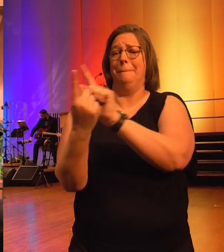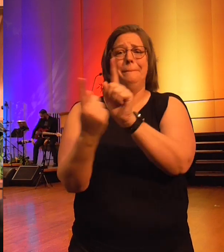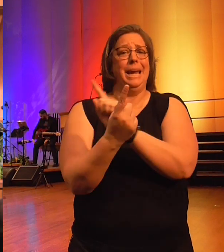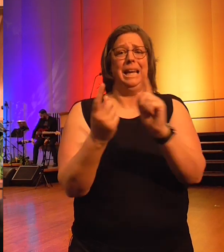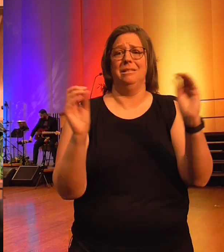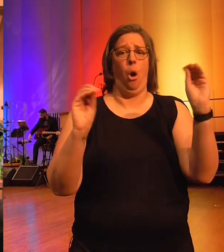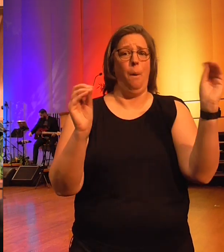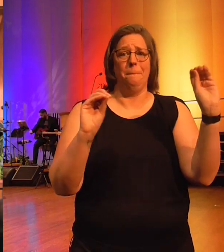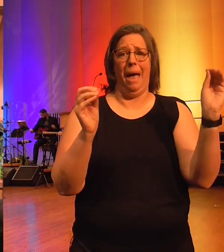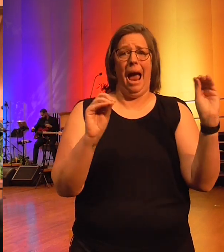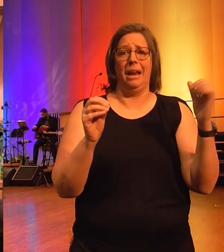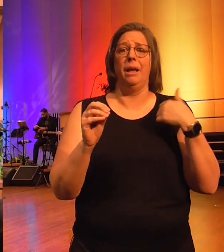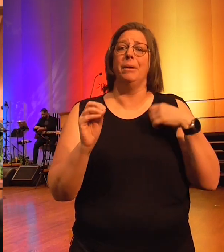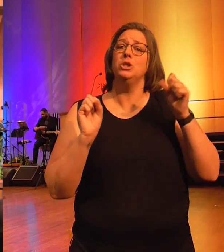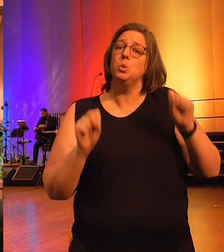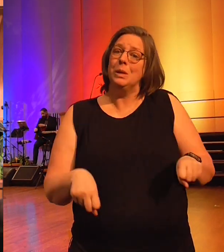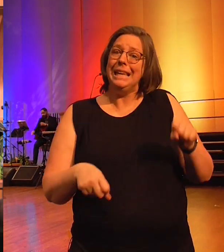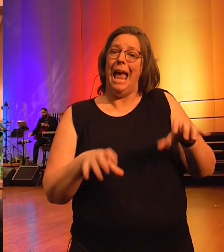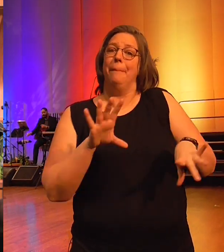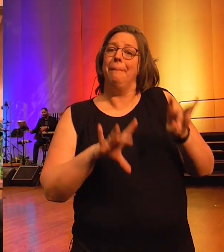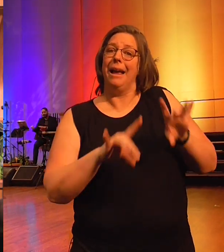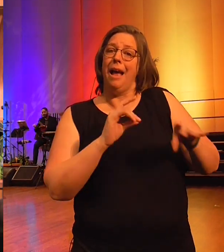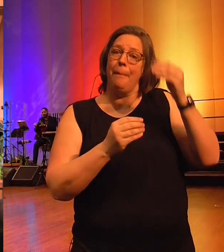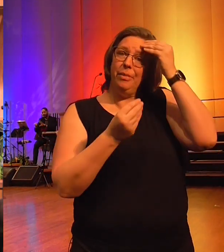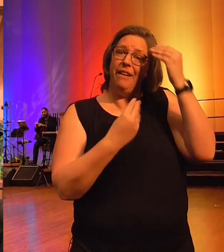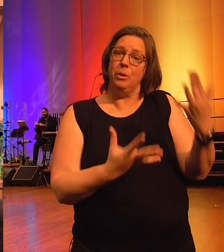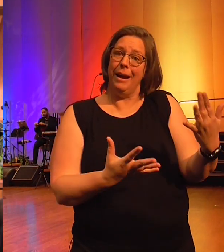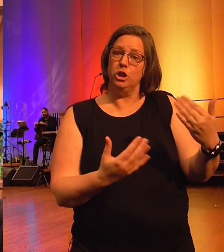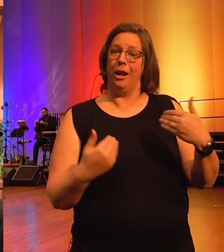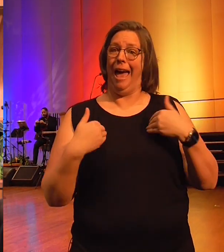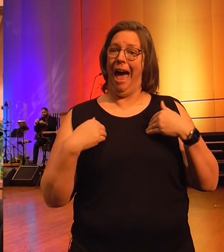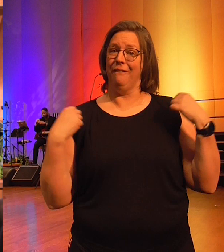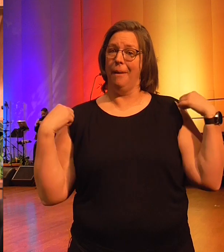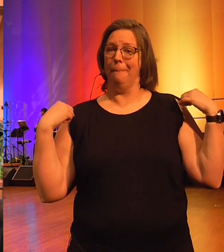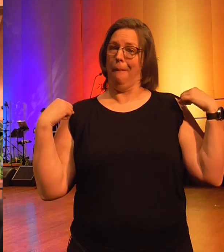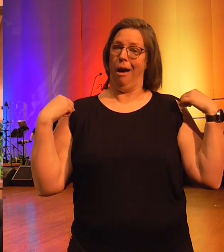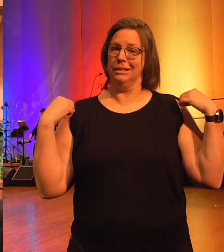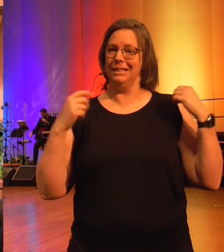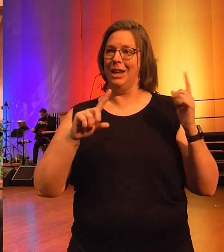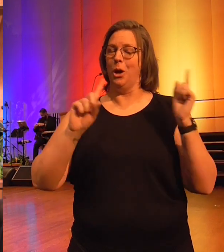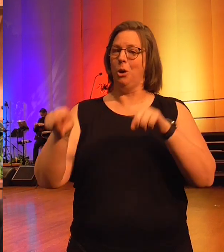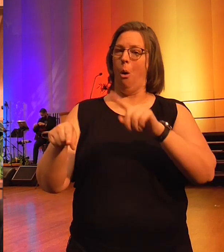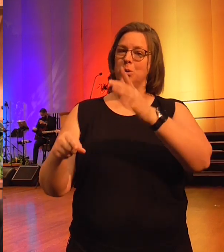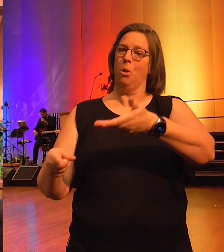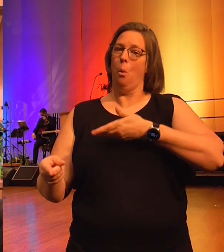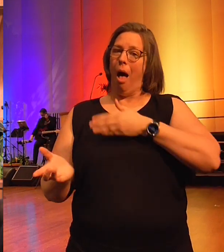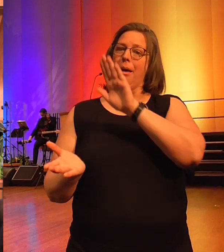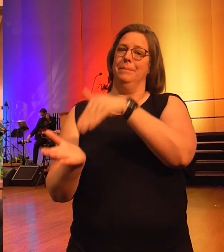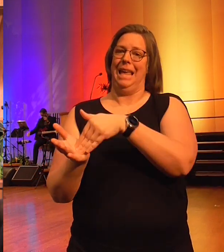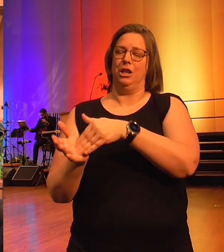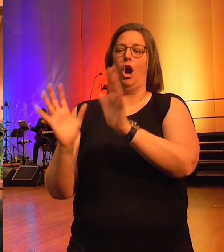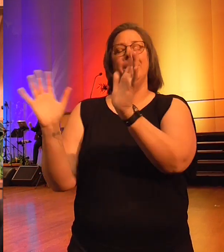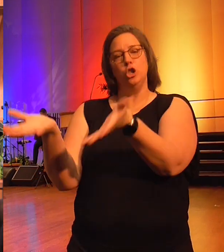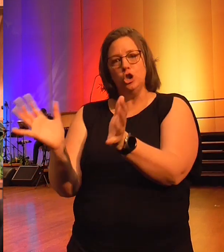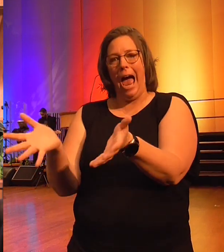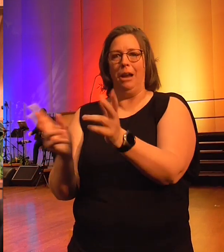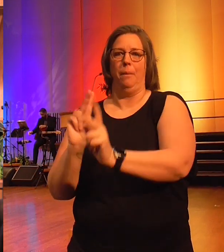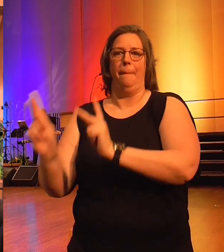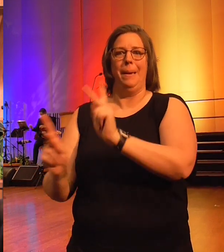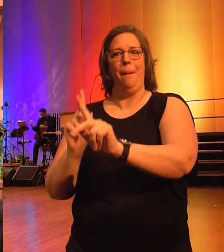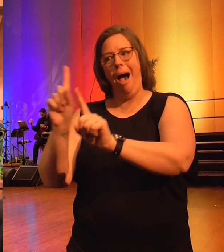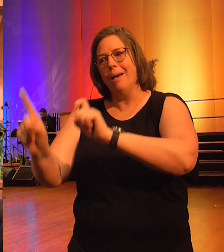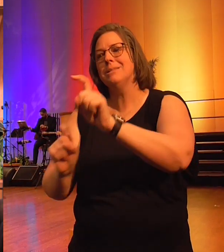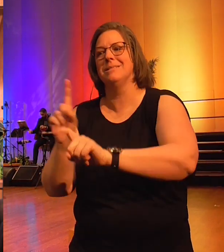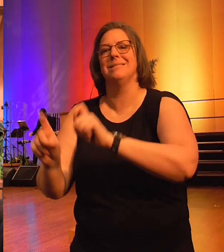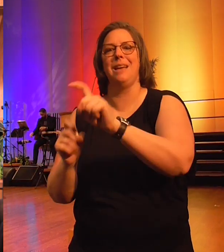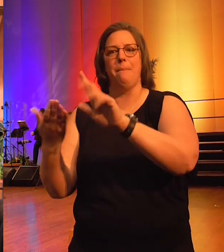information that you like. And you can have a little moxie and go to the Welcome Center and talk to the folks there and ask some questions about the